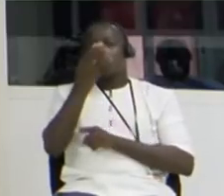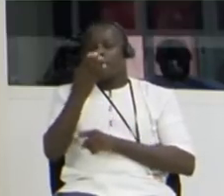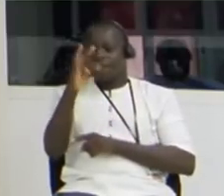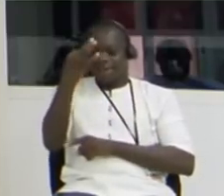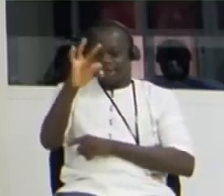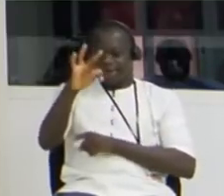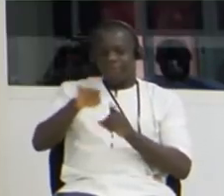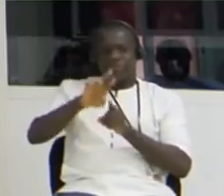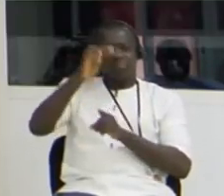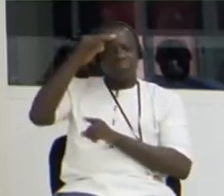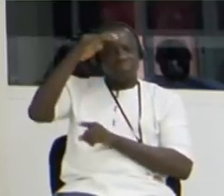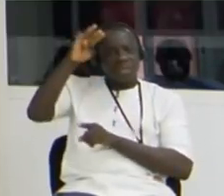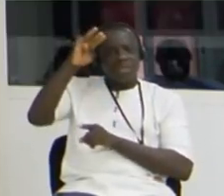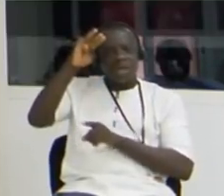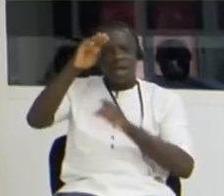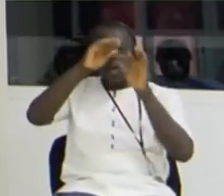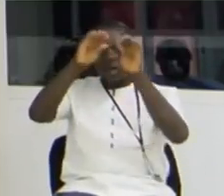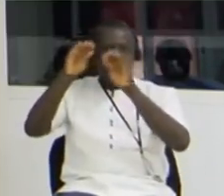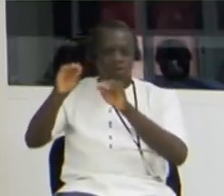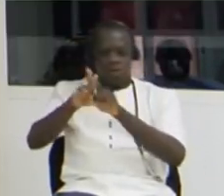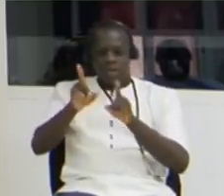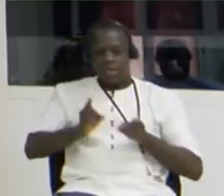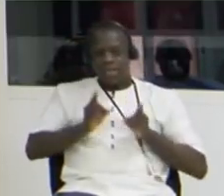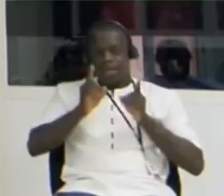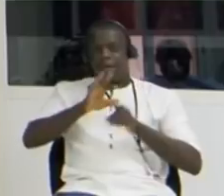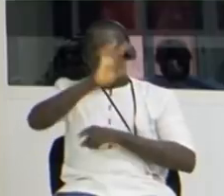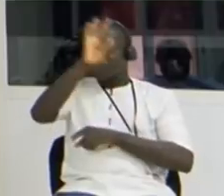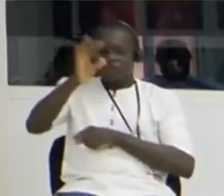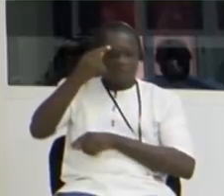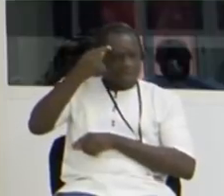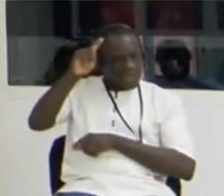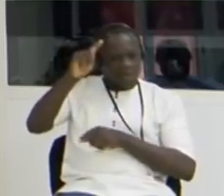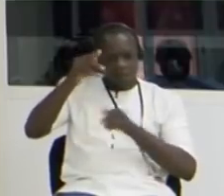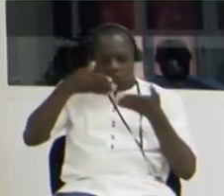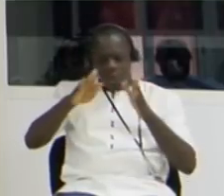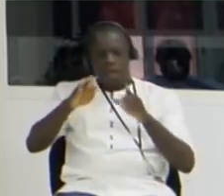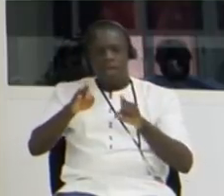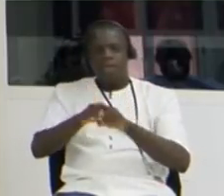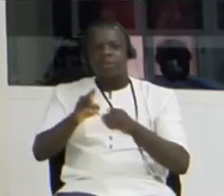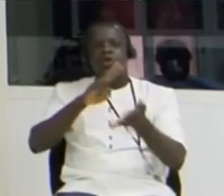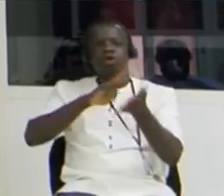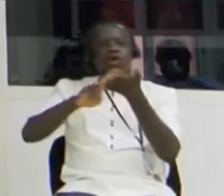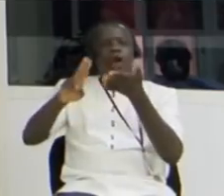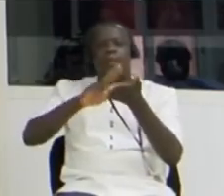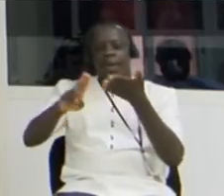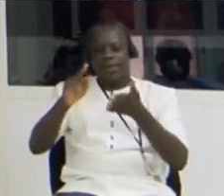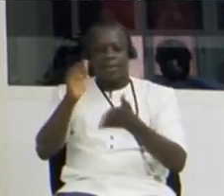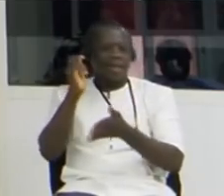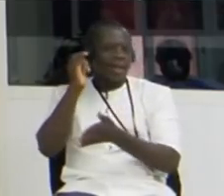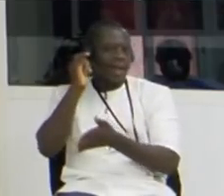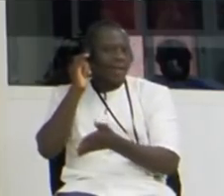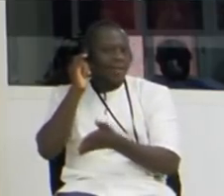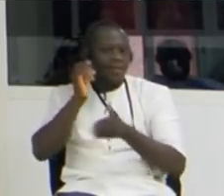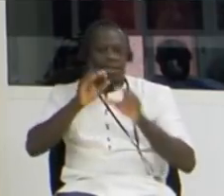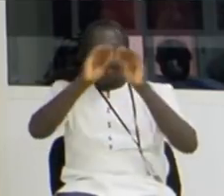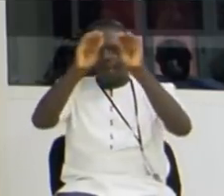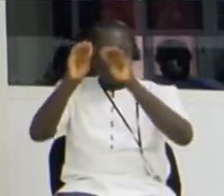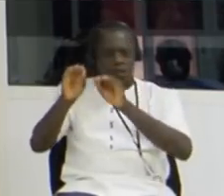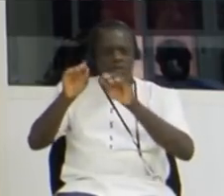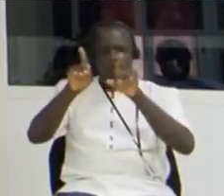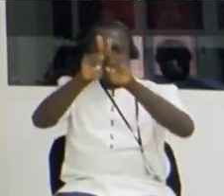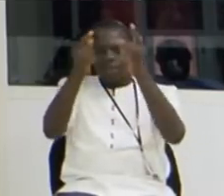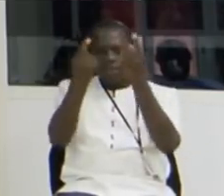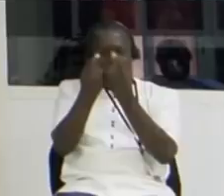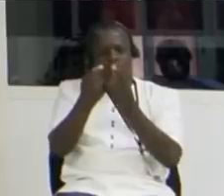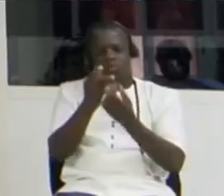as something very important to set up a unit for gender. It was originally the girls' education unit, because we were having issues